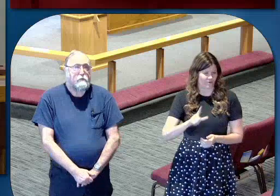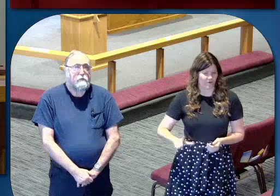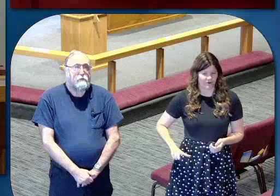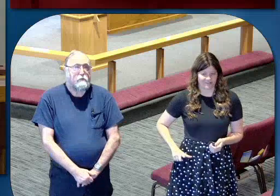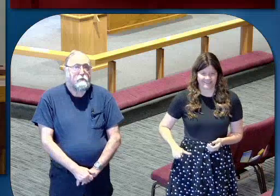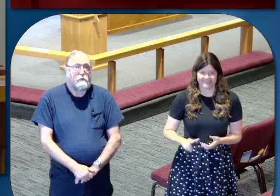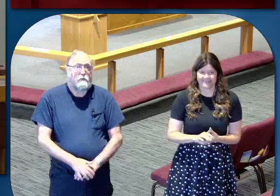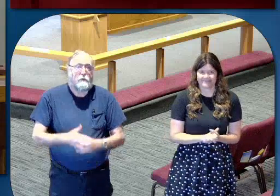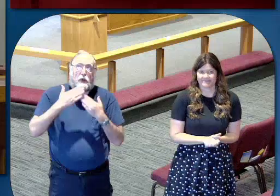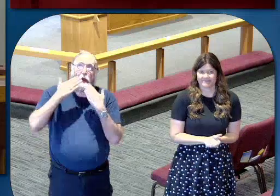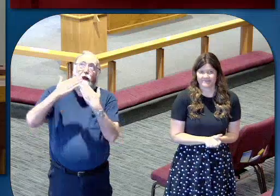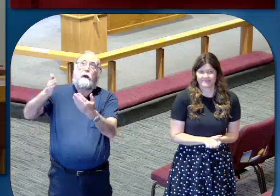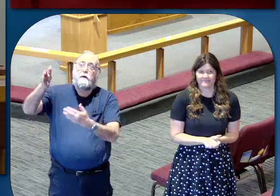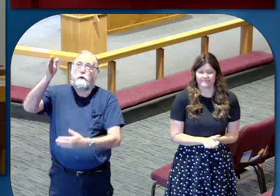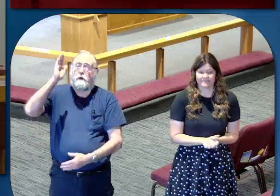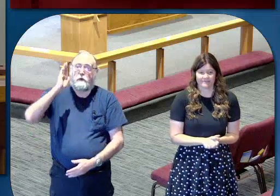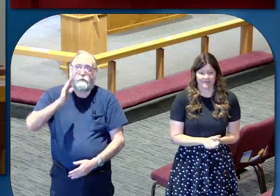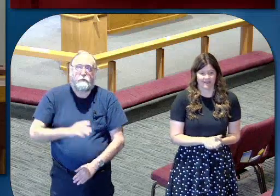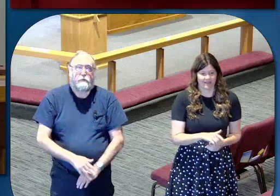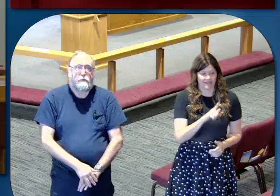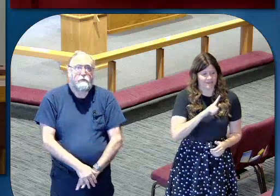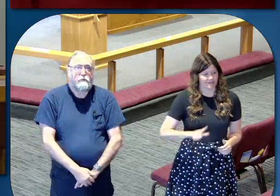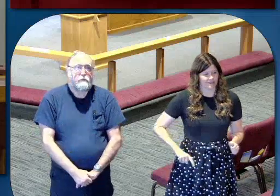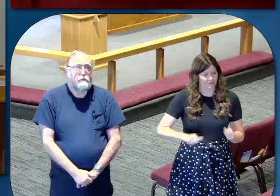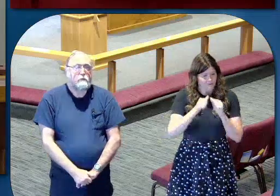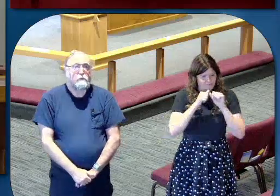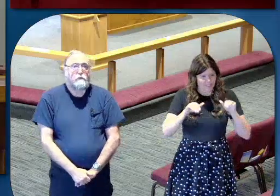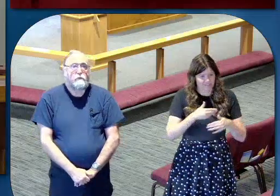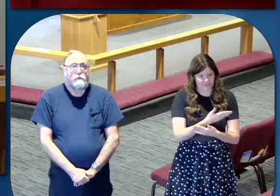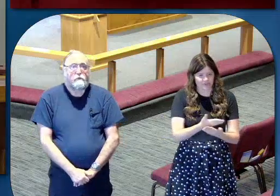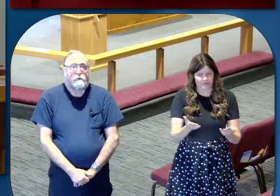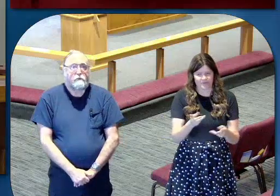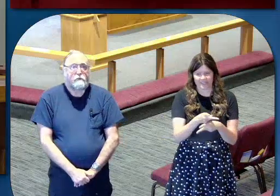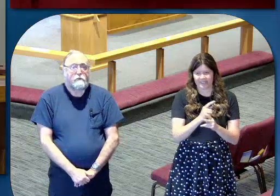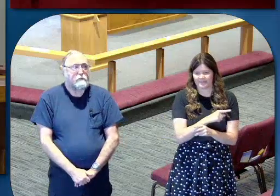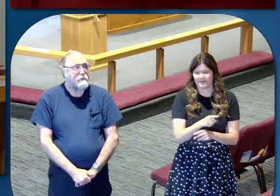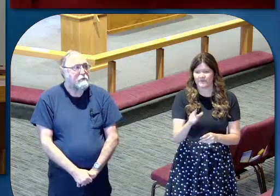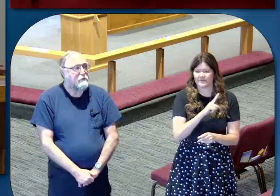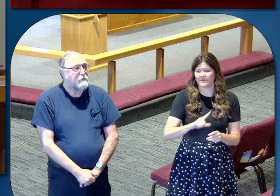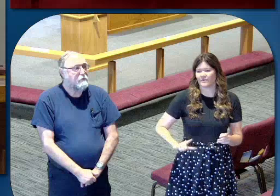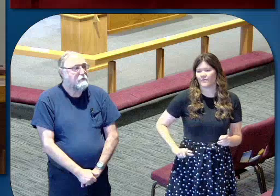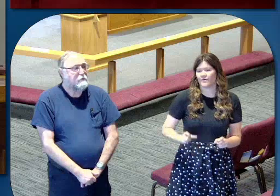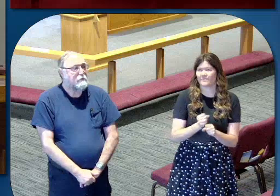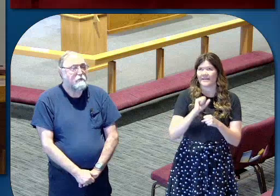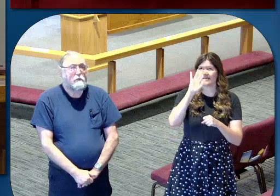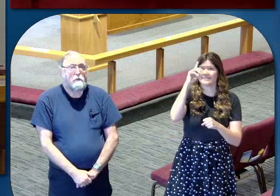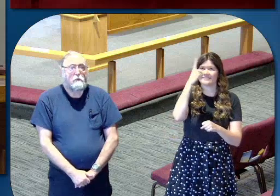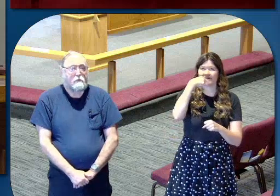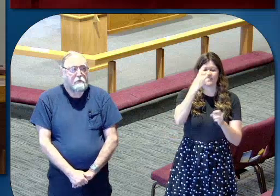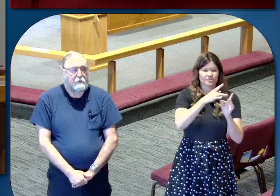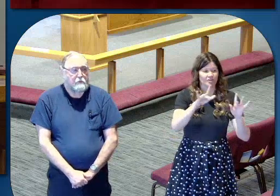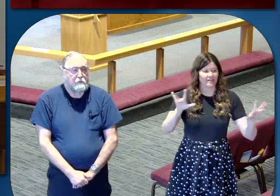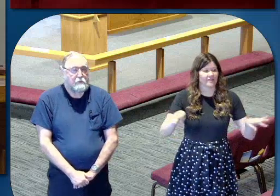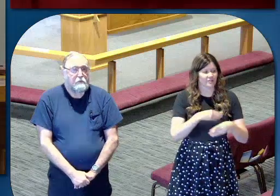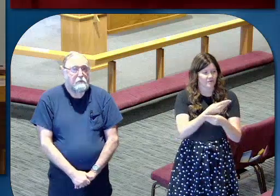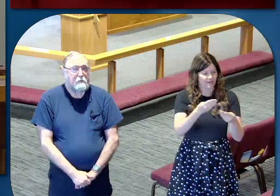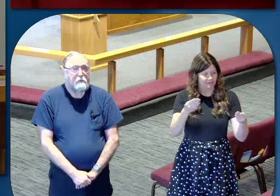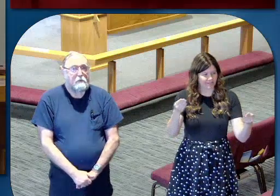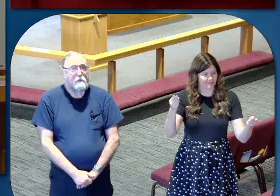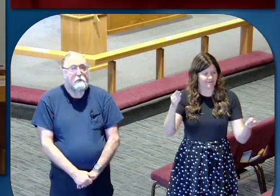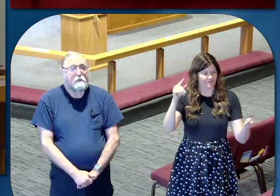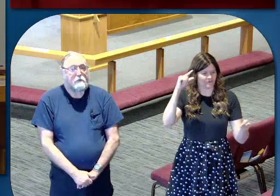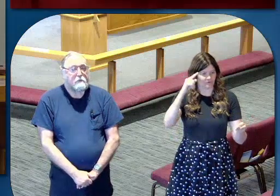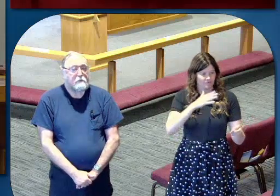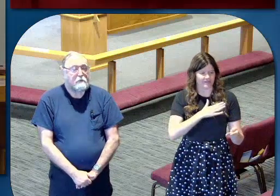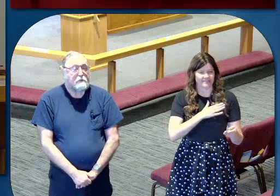Thanks be to God. The Lord bless you and keep you. The Lord make his face to shine on you and be gracious to you. The Lord look upon you with